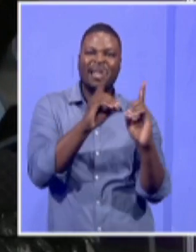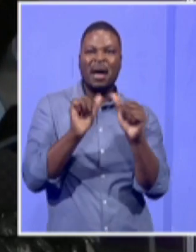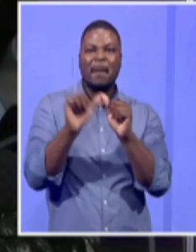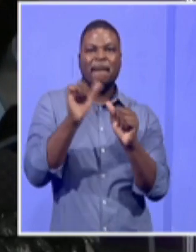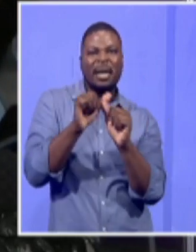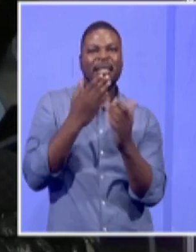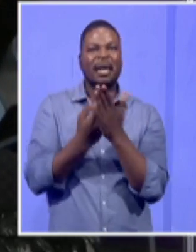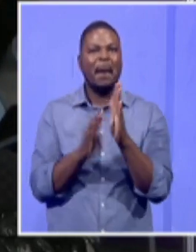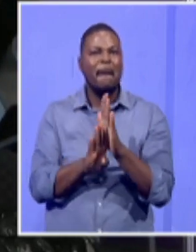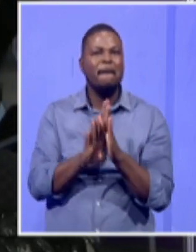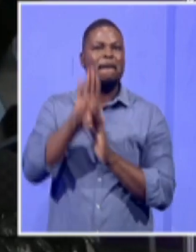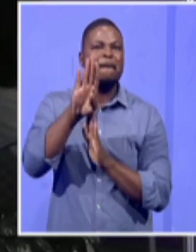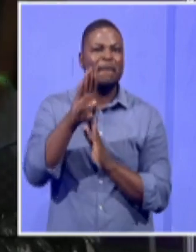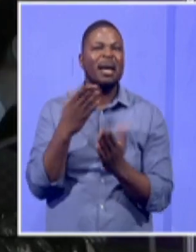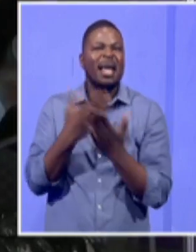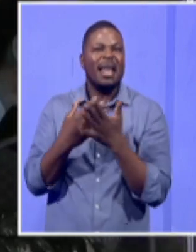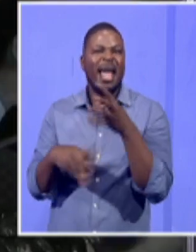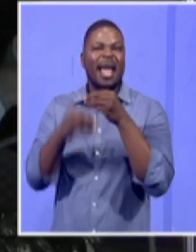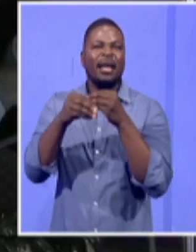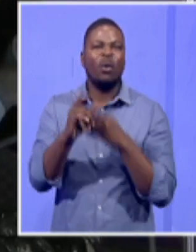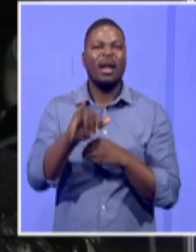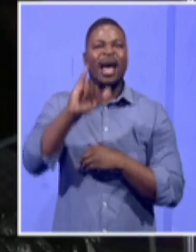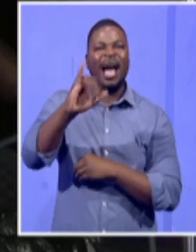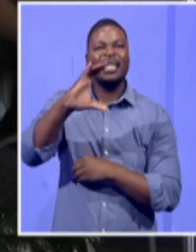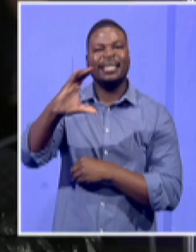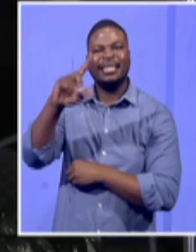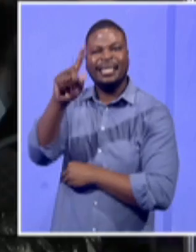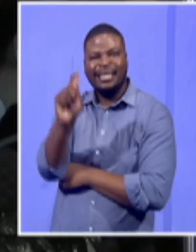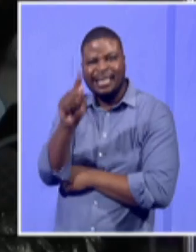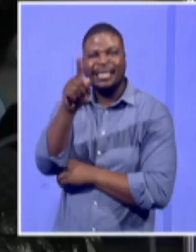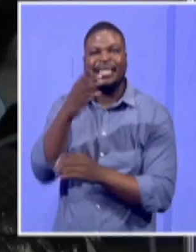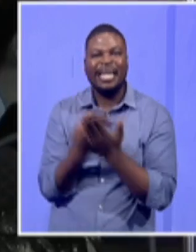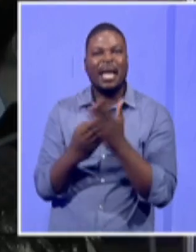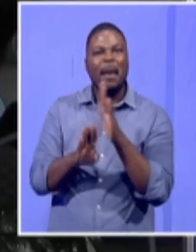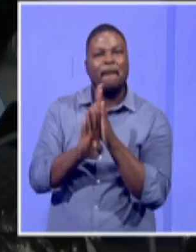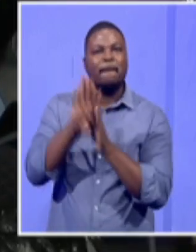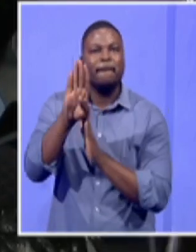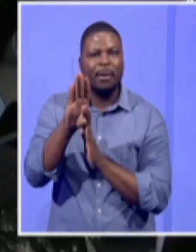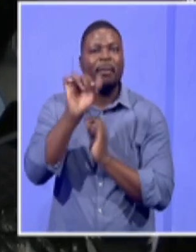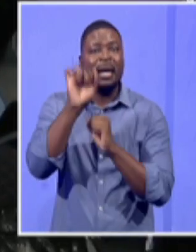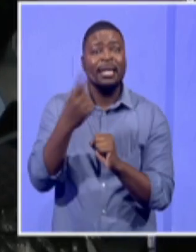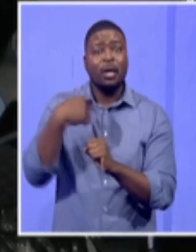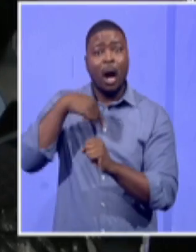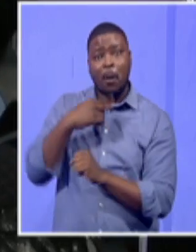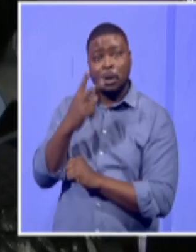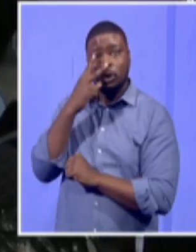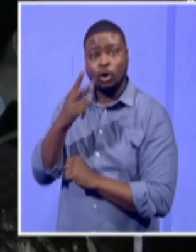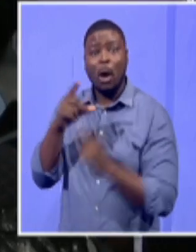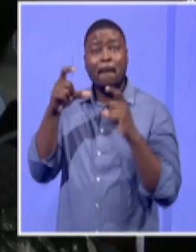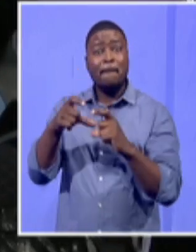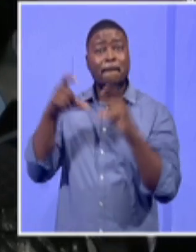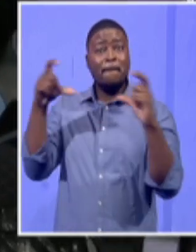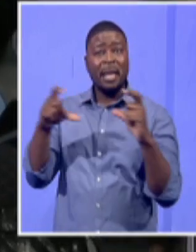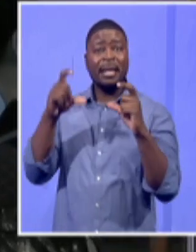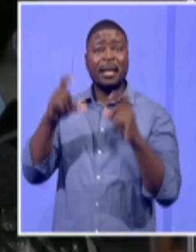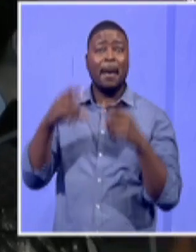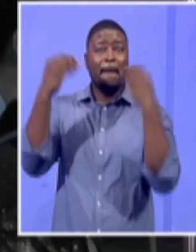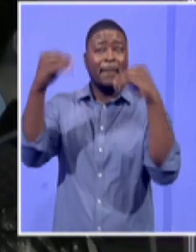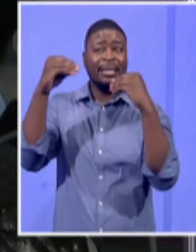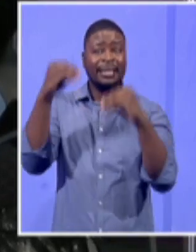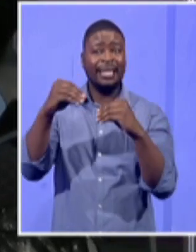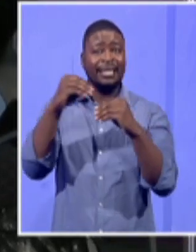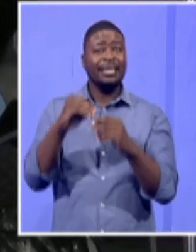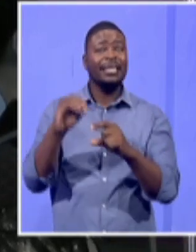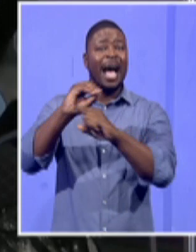power of ICT. And that's essentially what we're seeing today. We're seeing big business, the likes of Huawei, Microsoft,